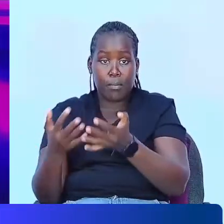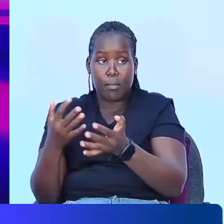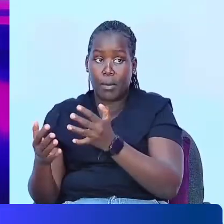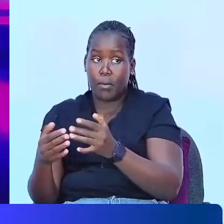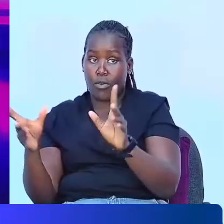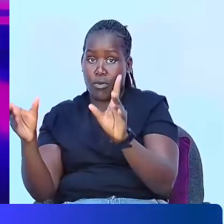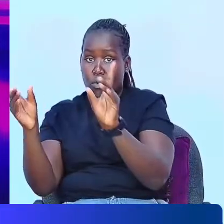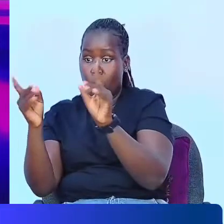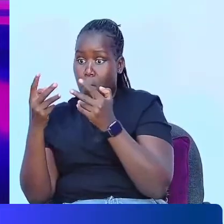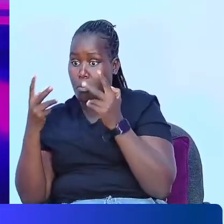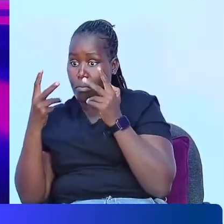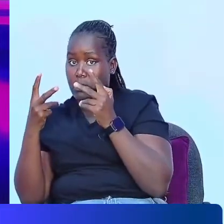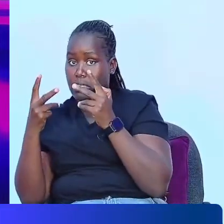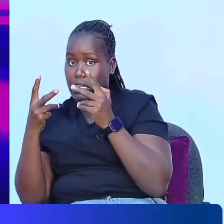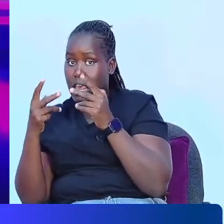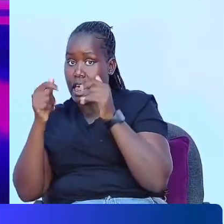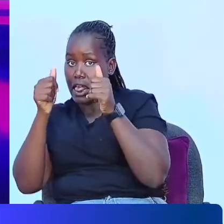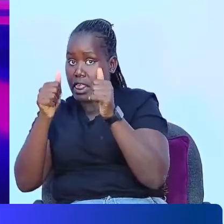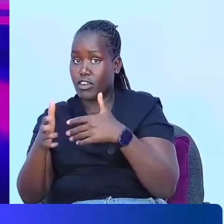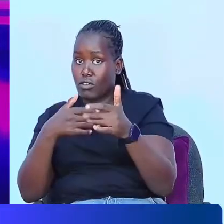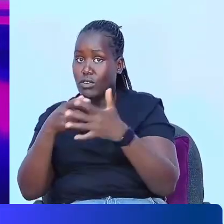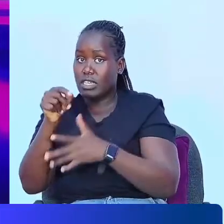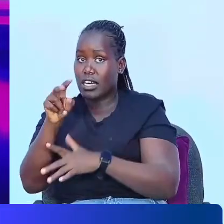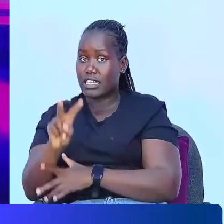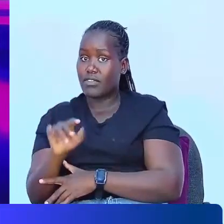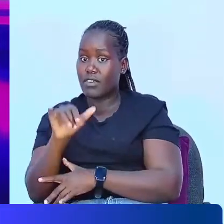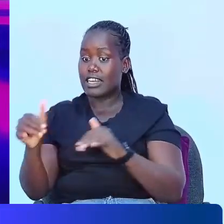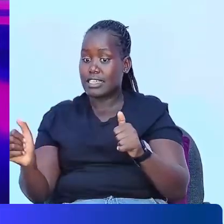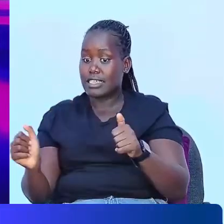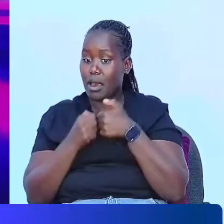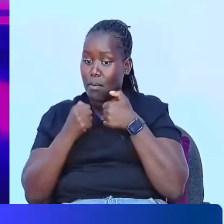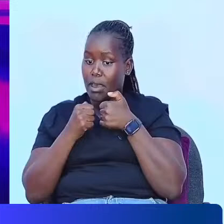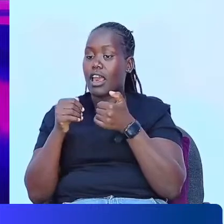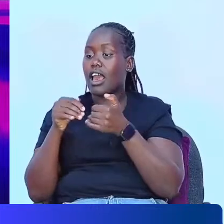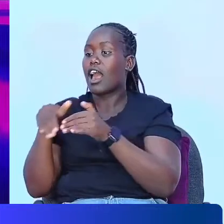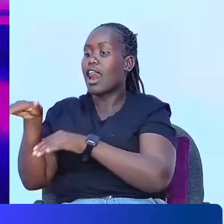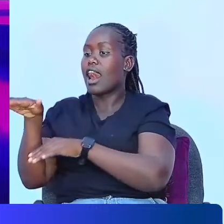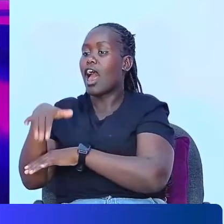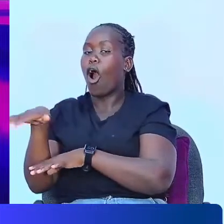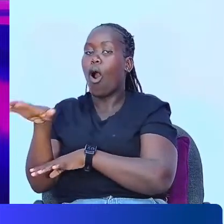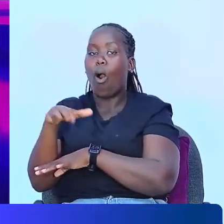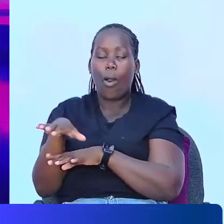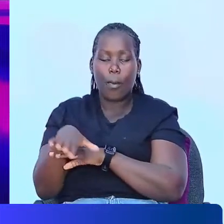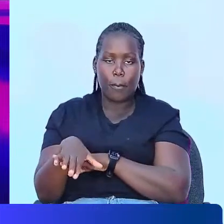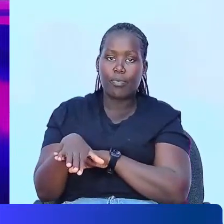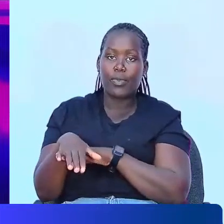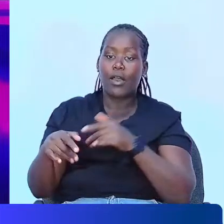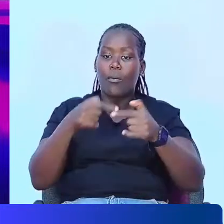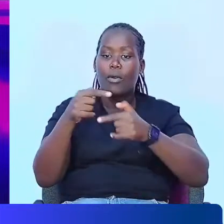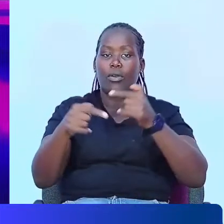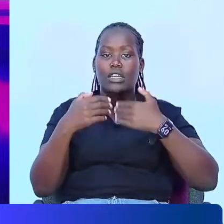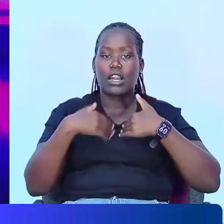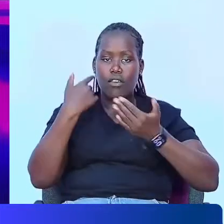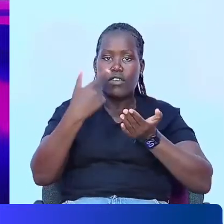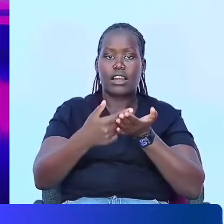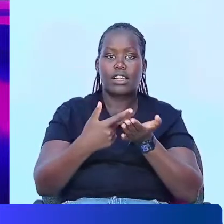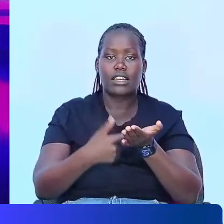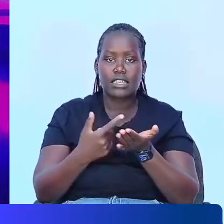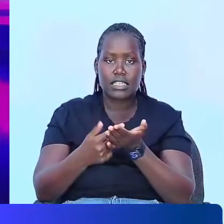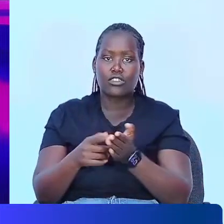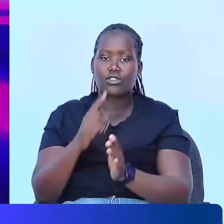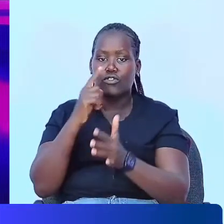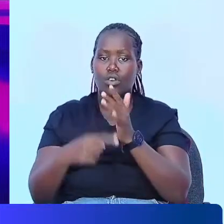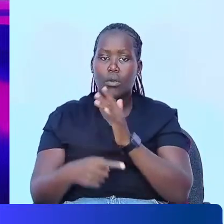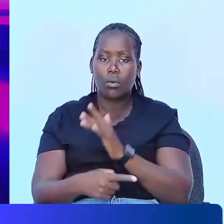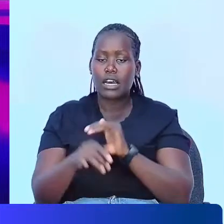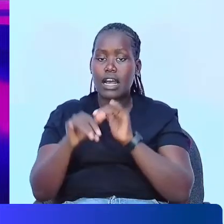across adverts on Science TV. So that is happening all across. And we'll continue having these conversations to make sure that